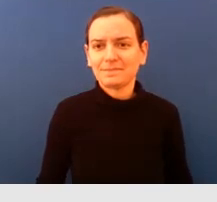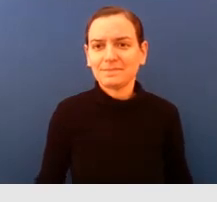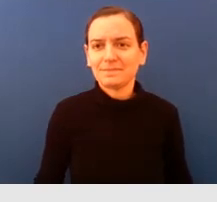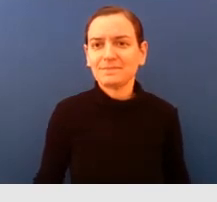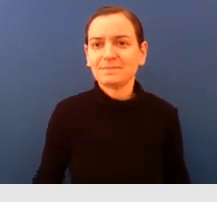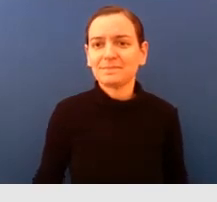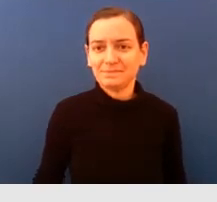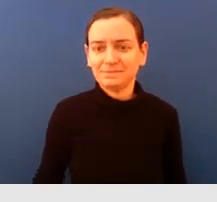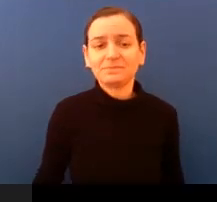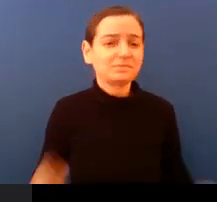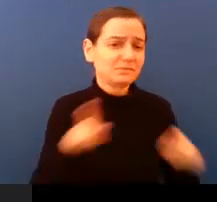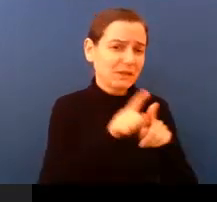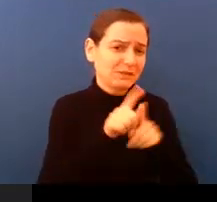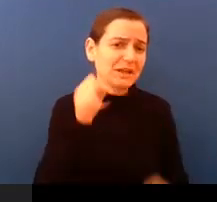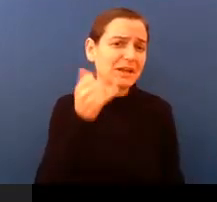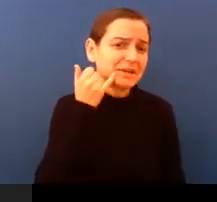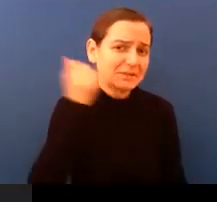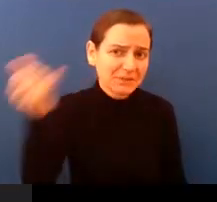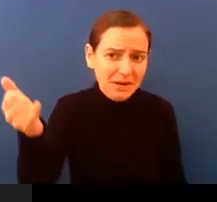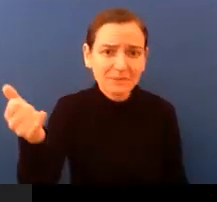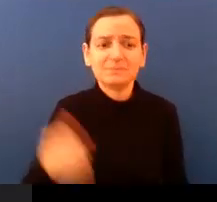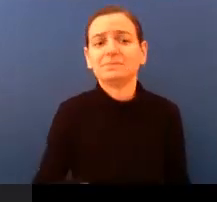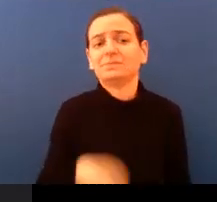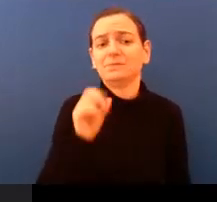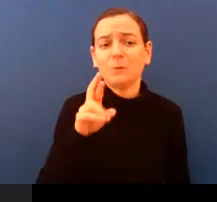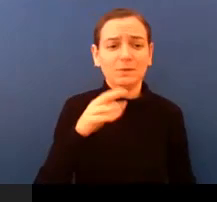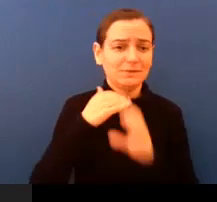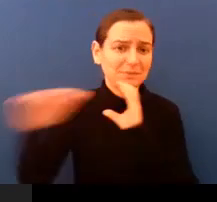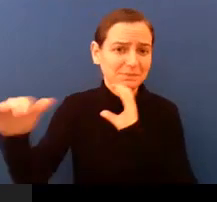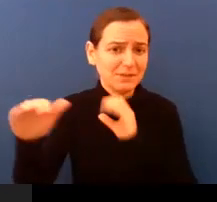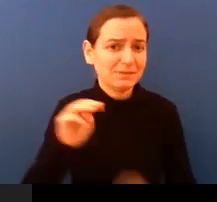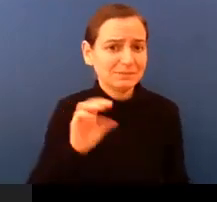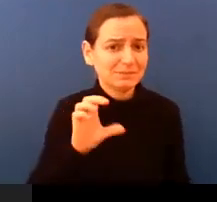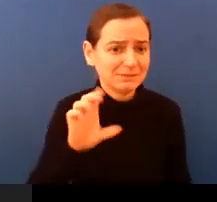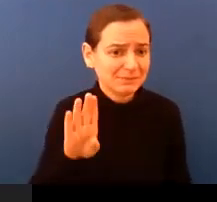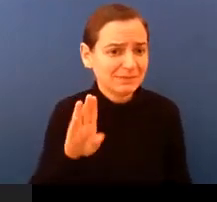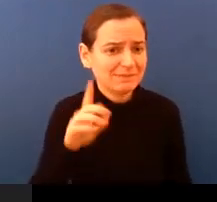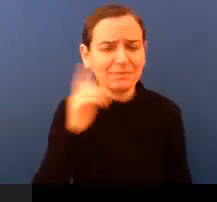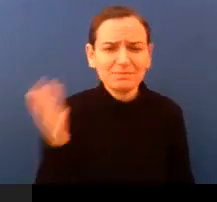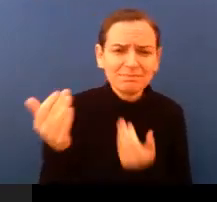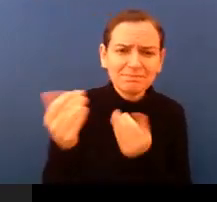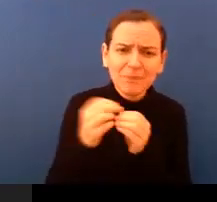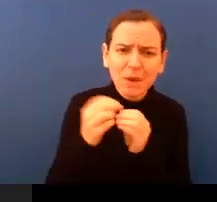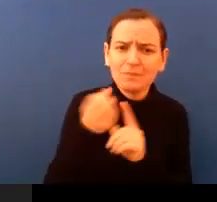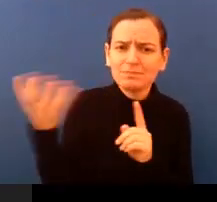And I thank you for coming.